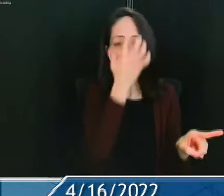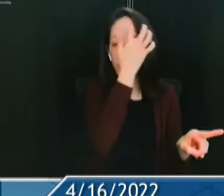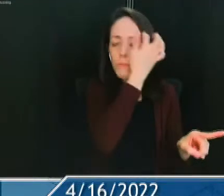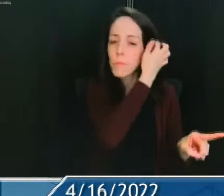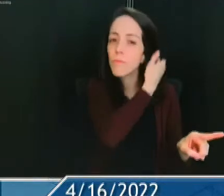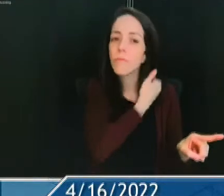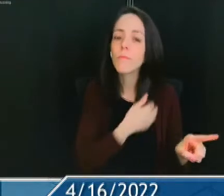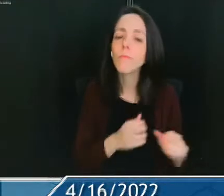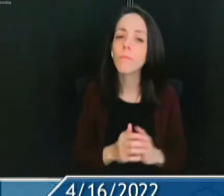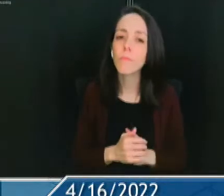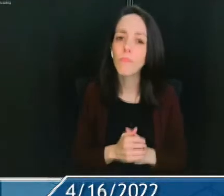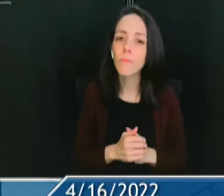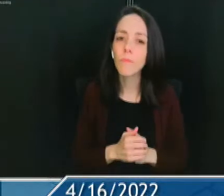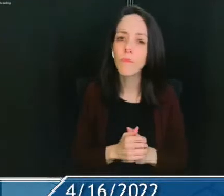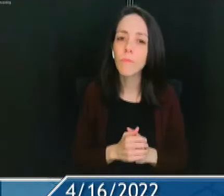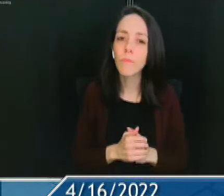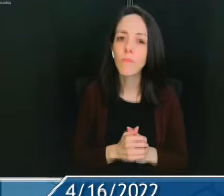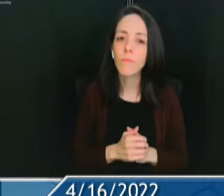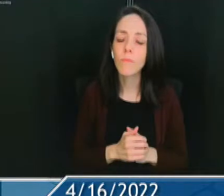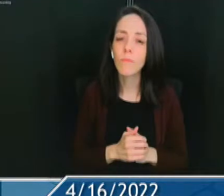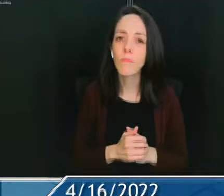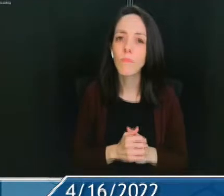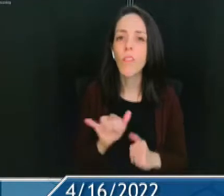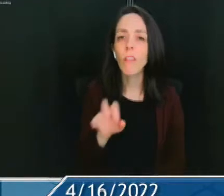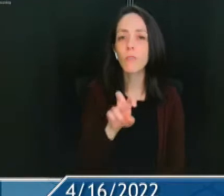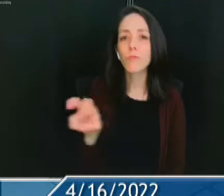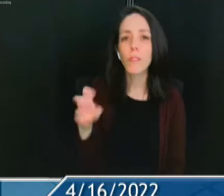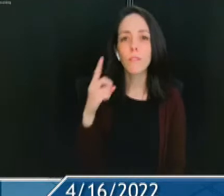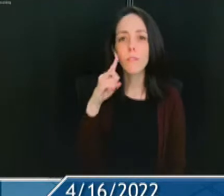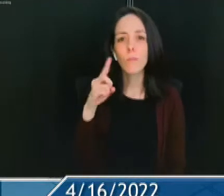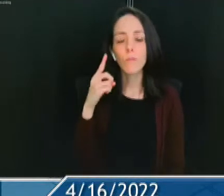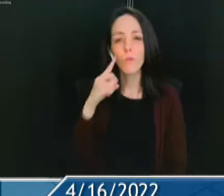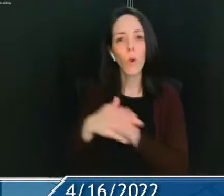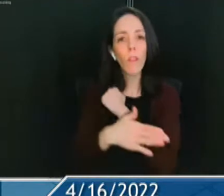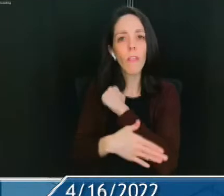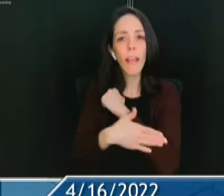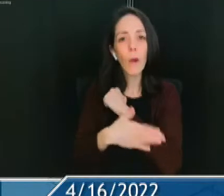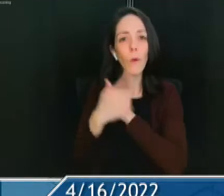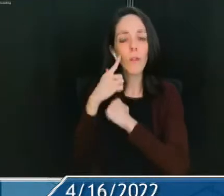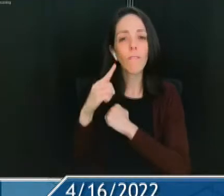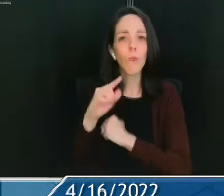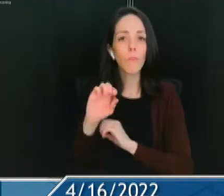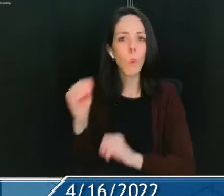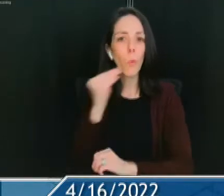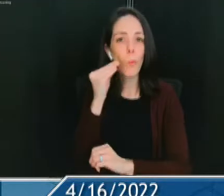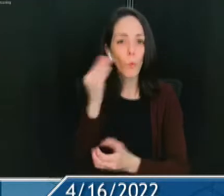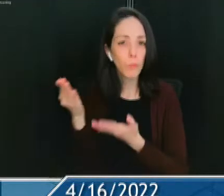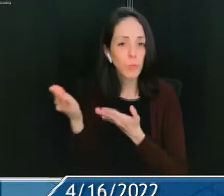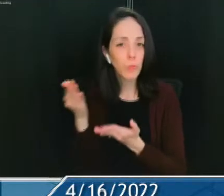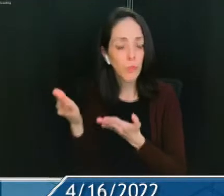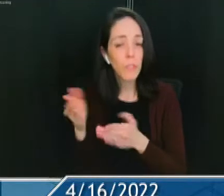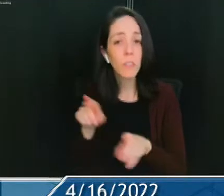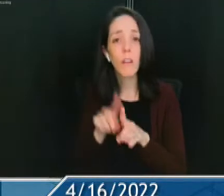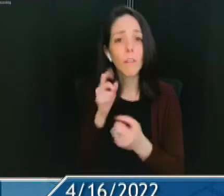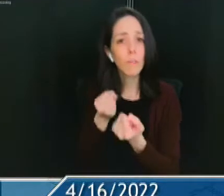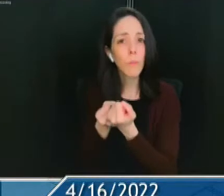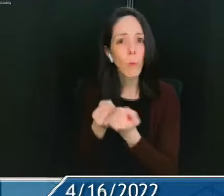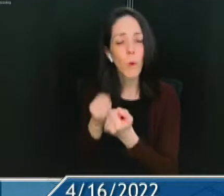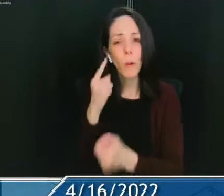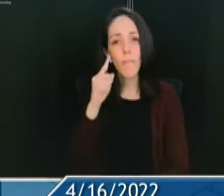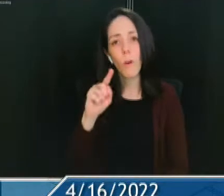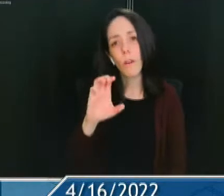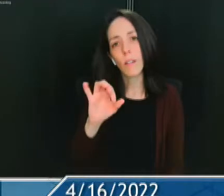it's a transfer to the county for Joint Office Homeless Services, as well as support for civic life. Our